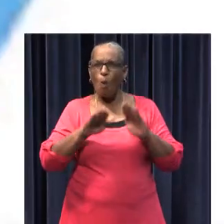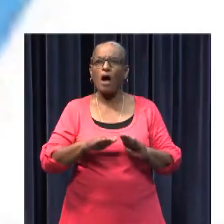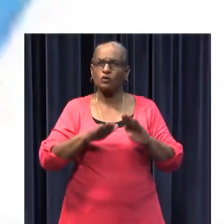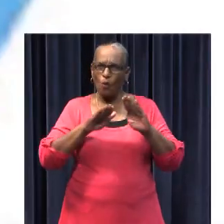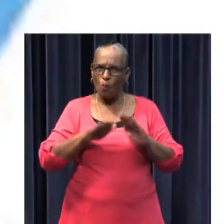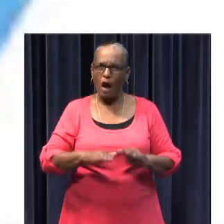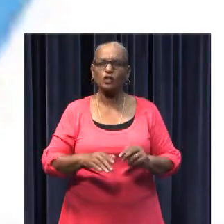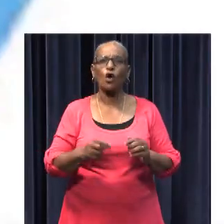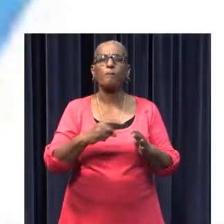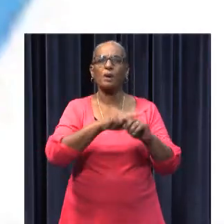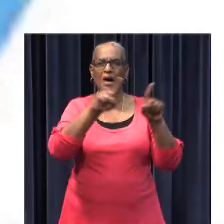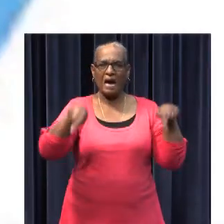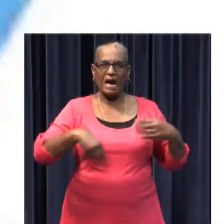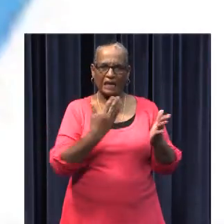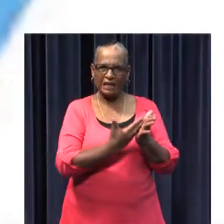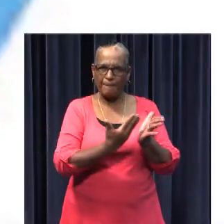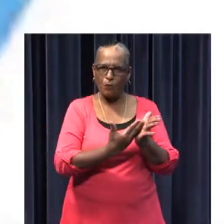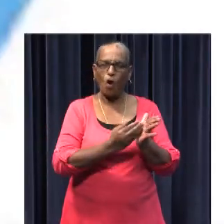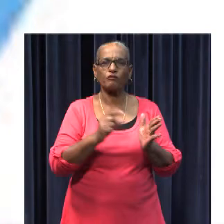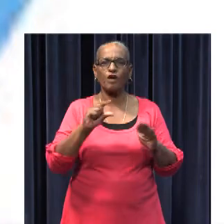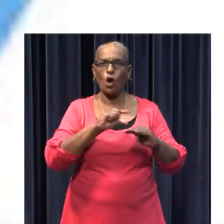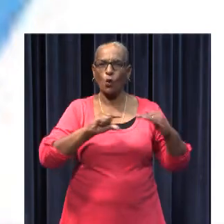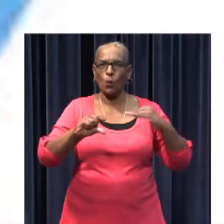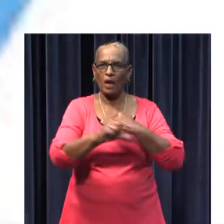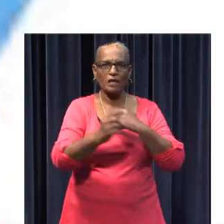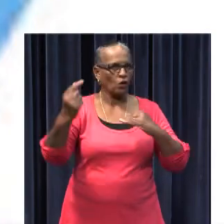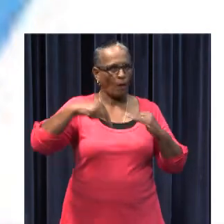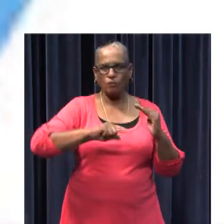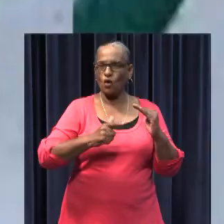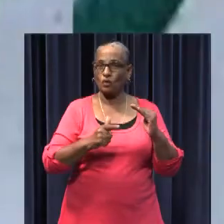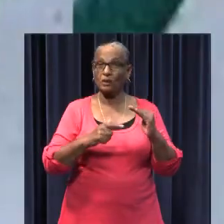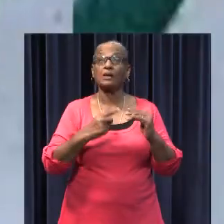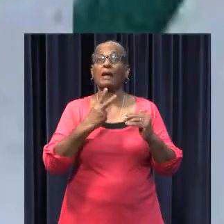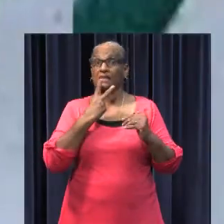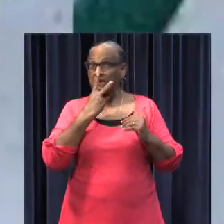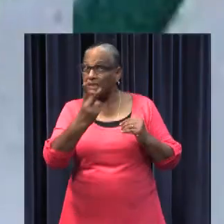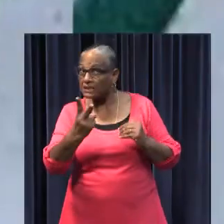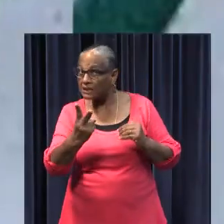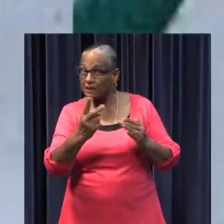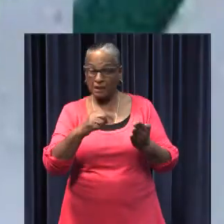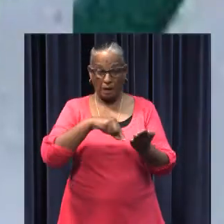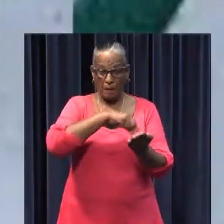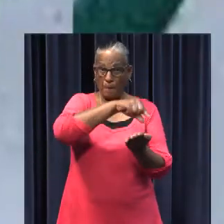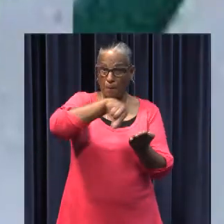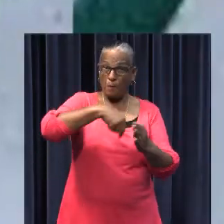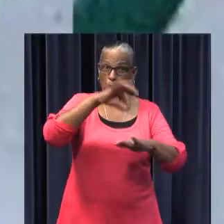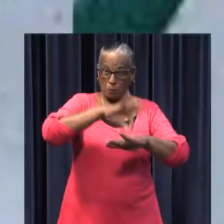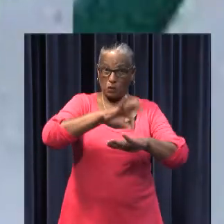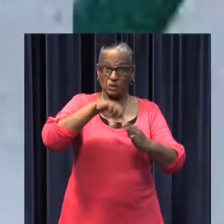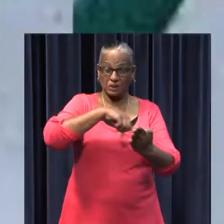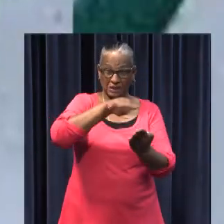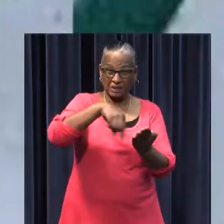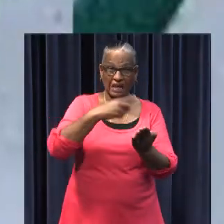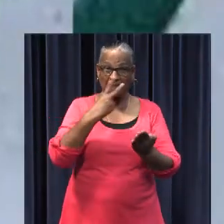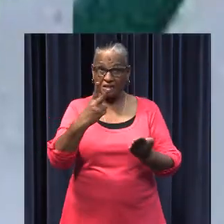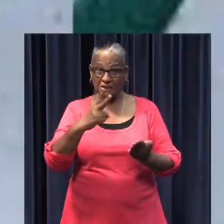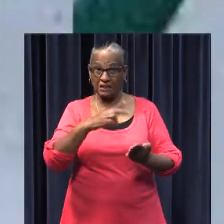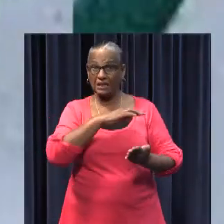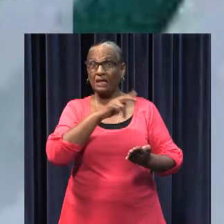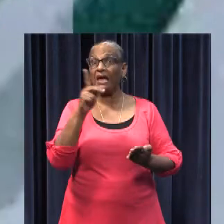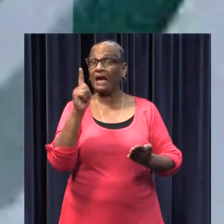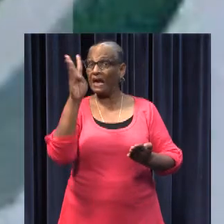Dijk says that they are still waiting for the reports from Guyana. If it turns out that a mosquito coil